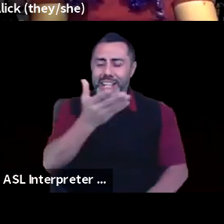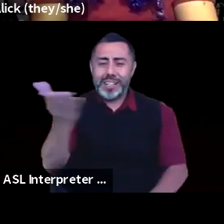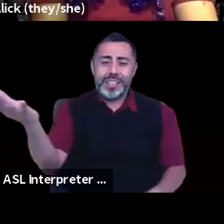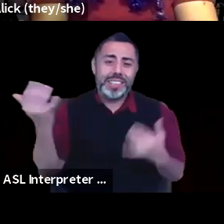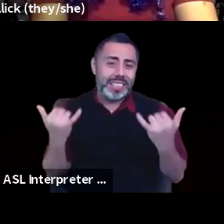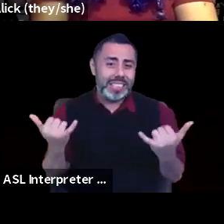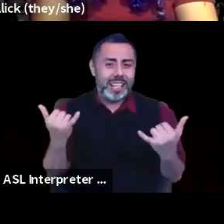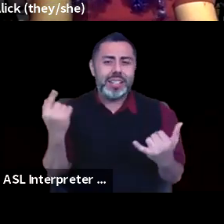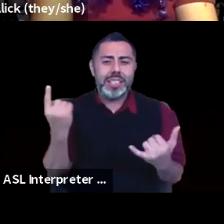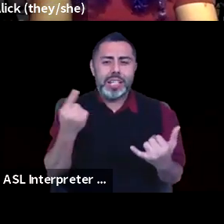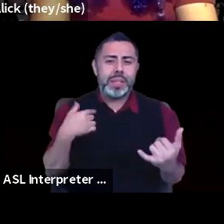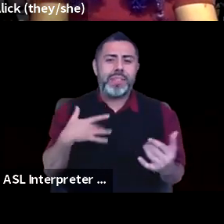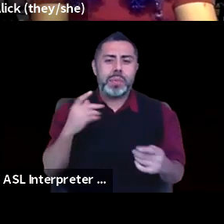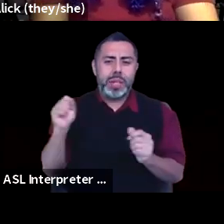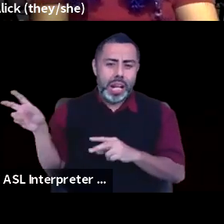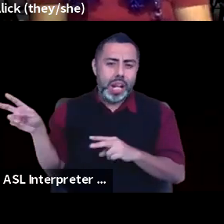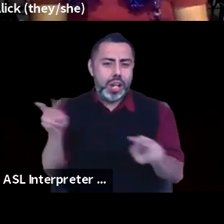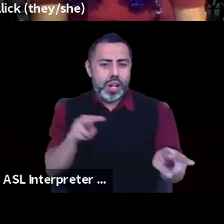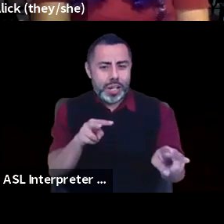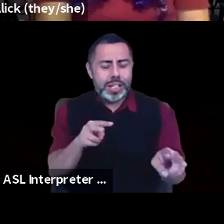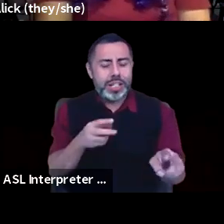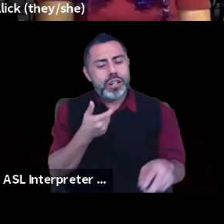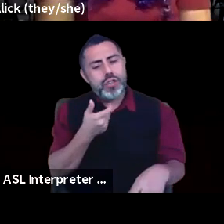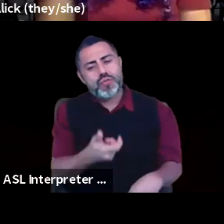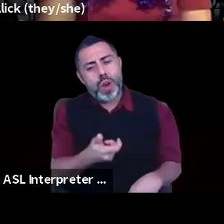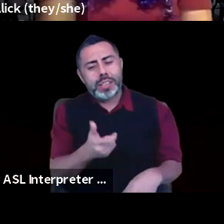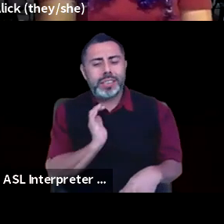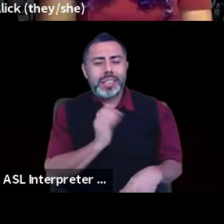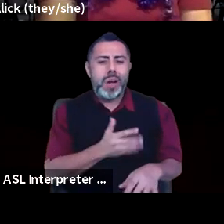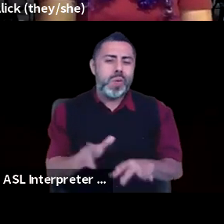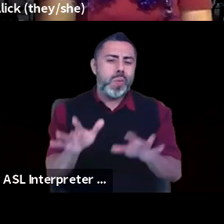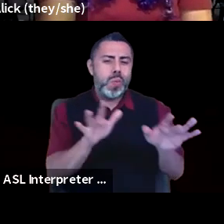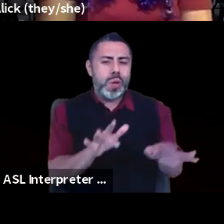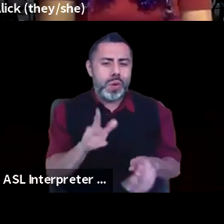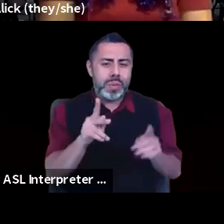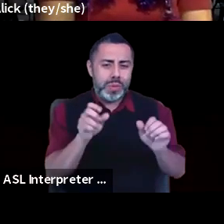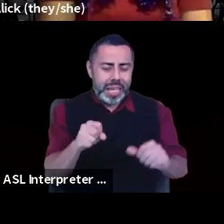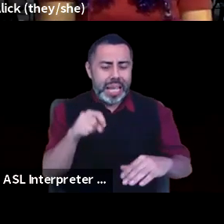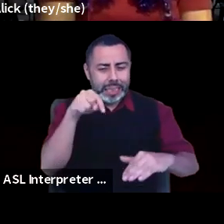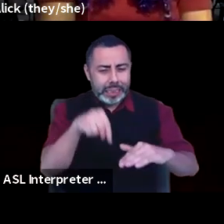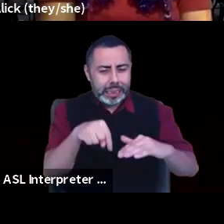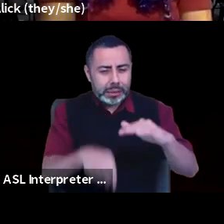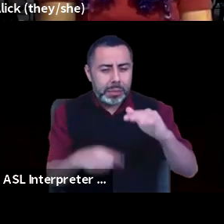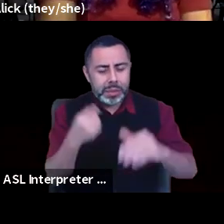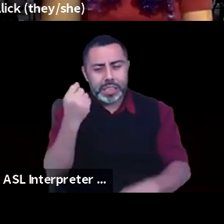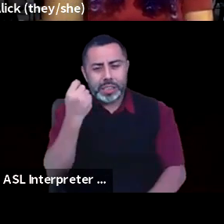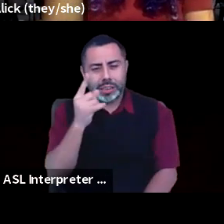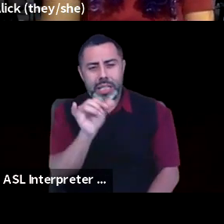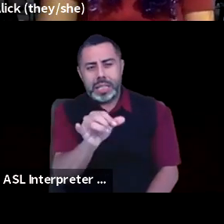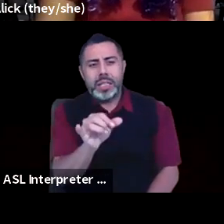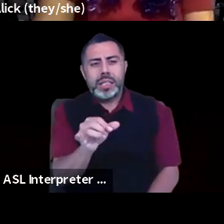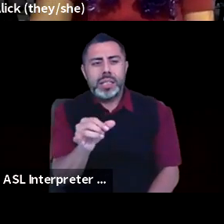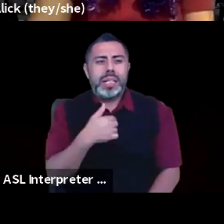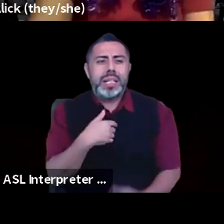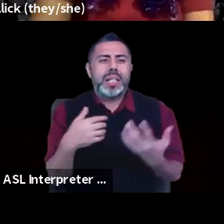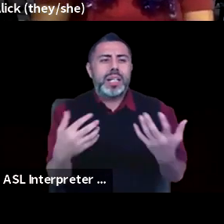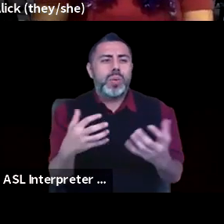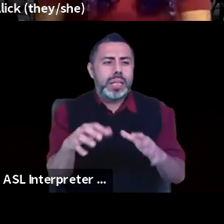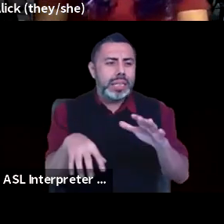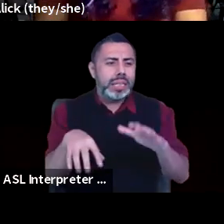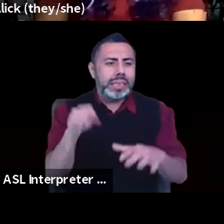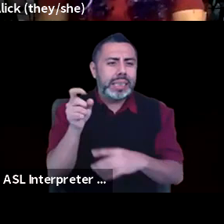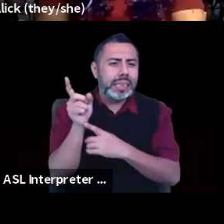like folks can go back to and watch the recording and deepen into. But I do want to take some time